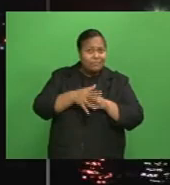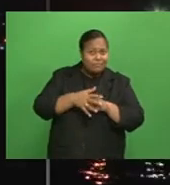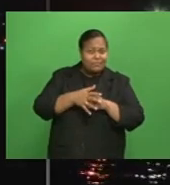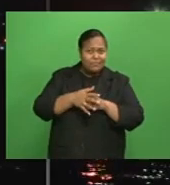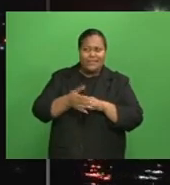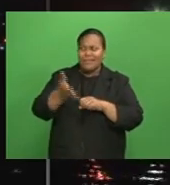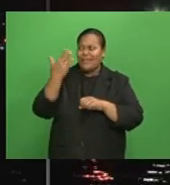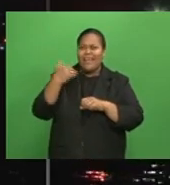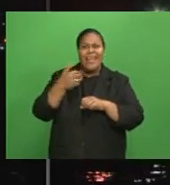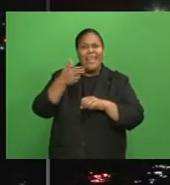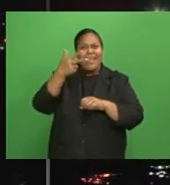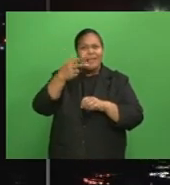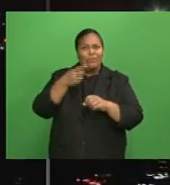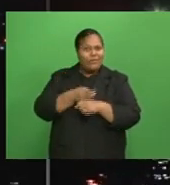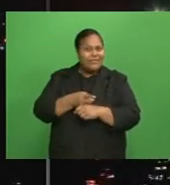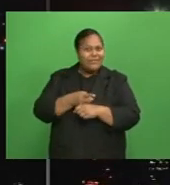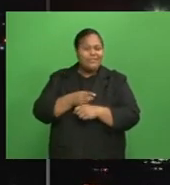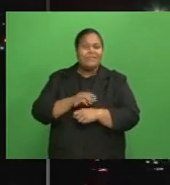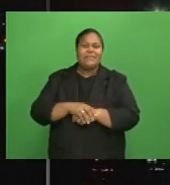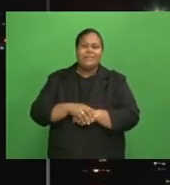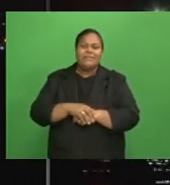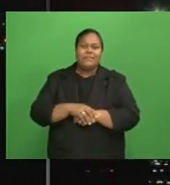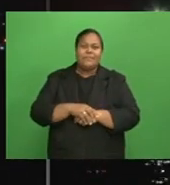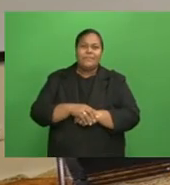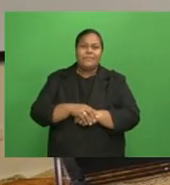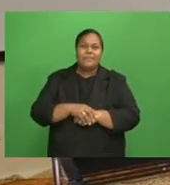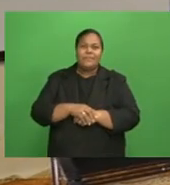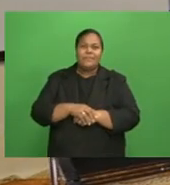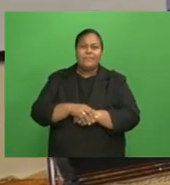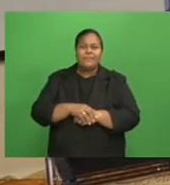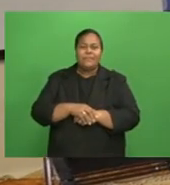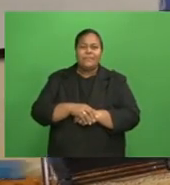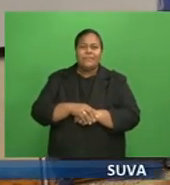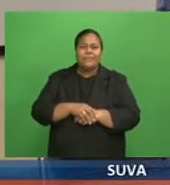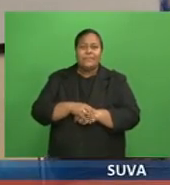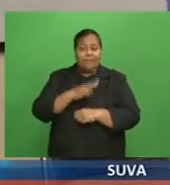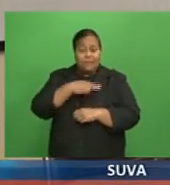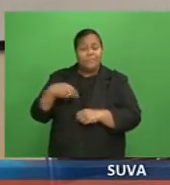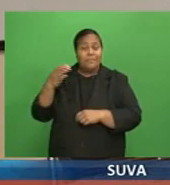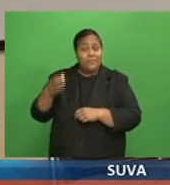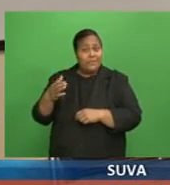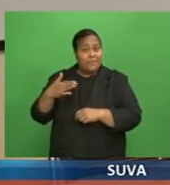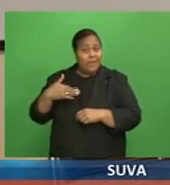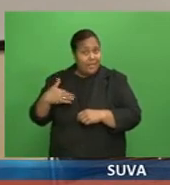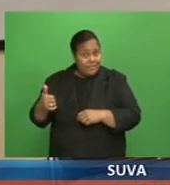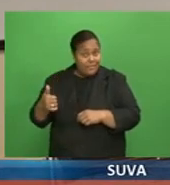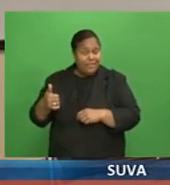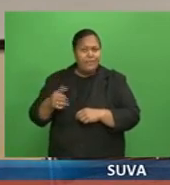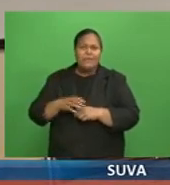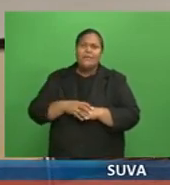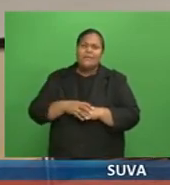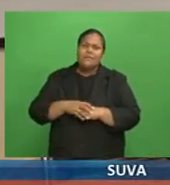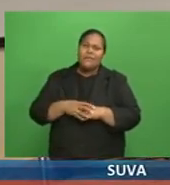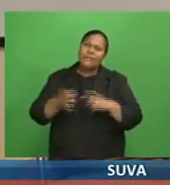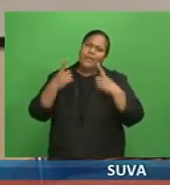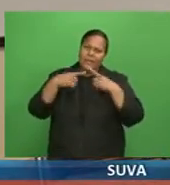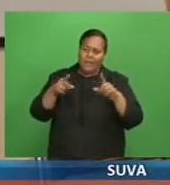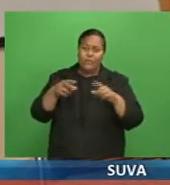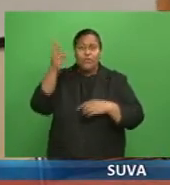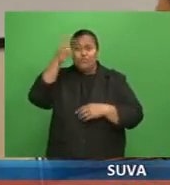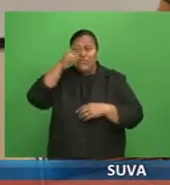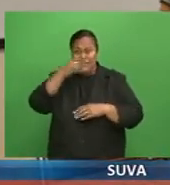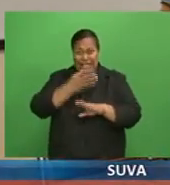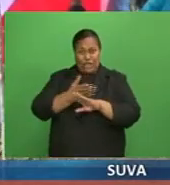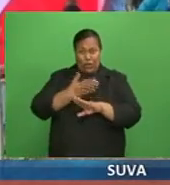8 weeks. Chosai Nanunga has more. The Health Minister highlighted the risk of new cases is high